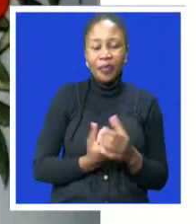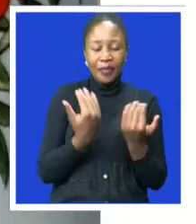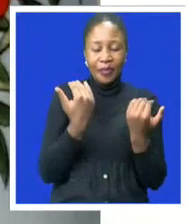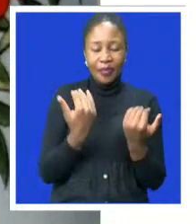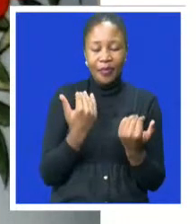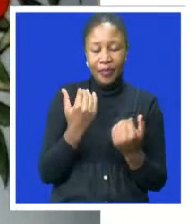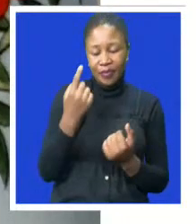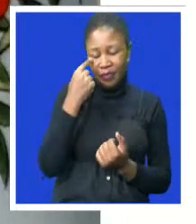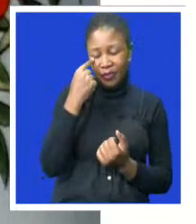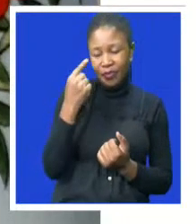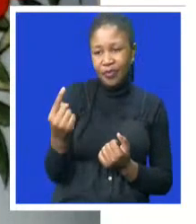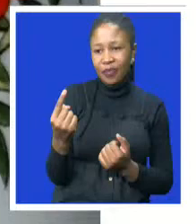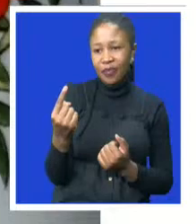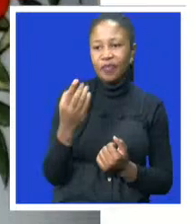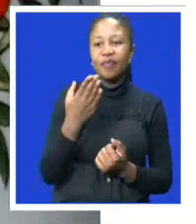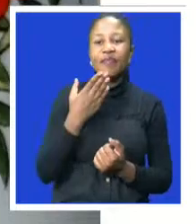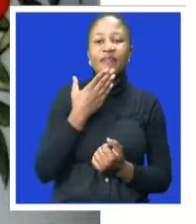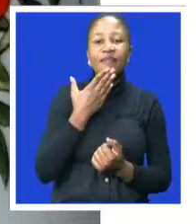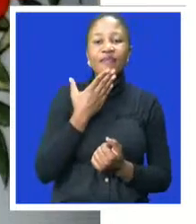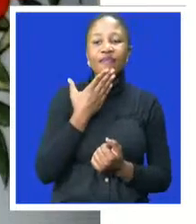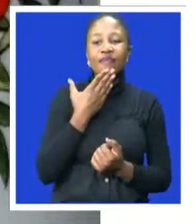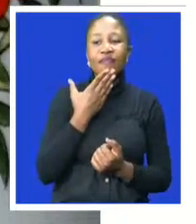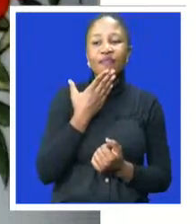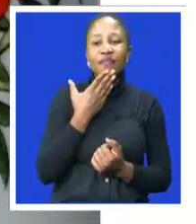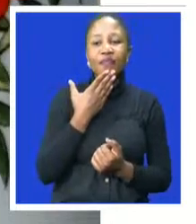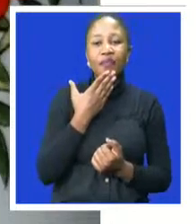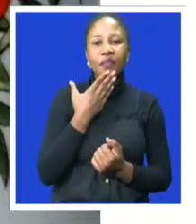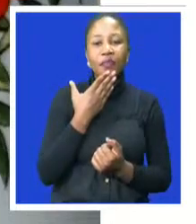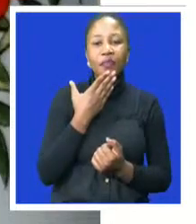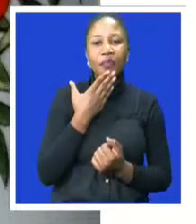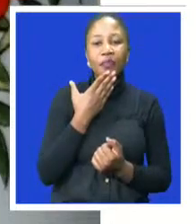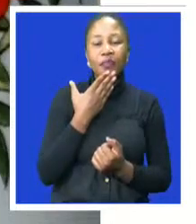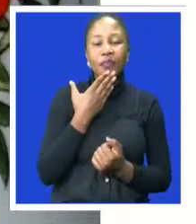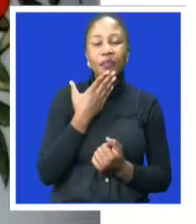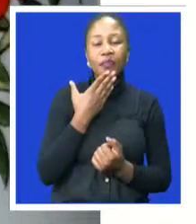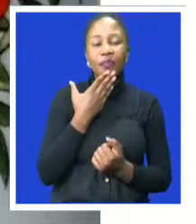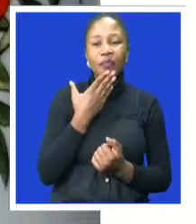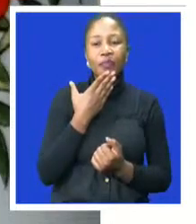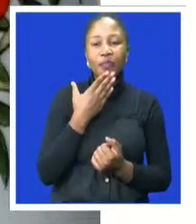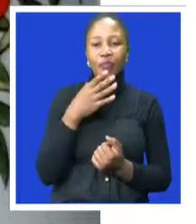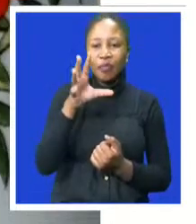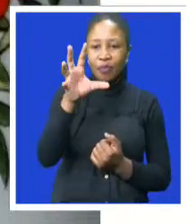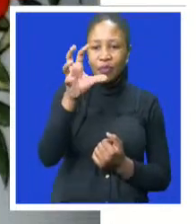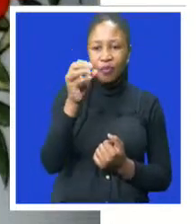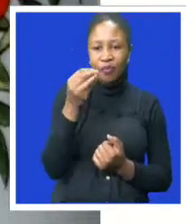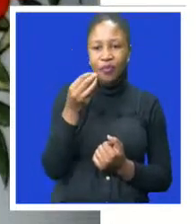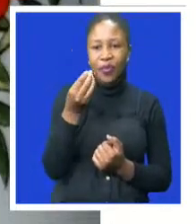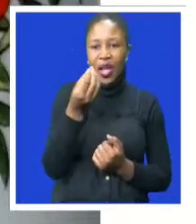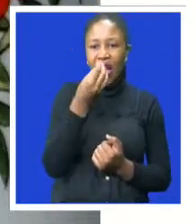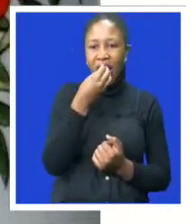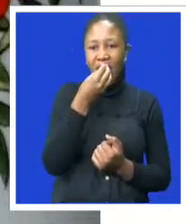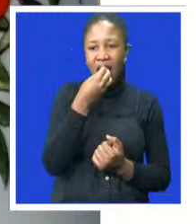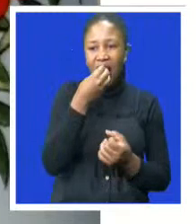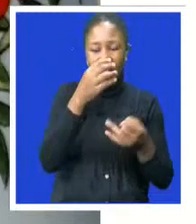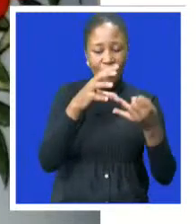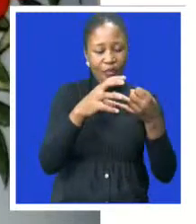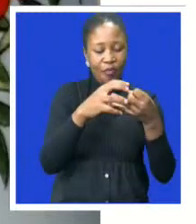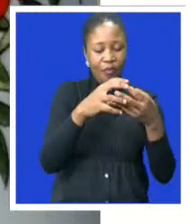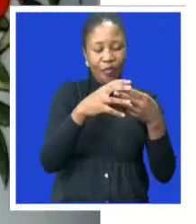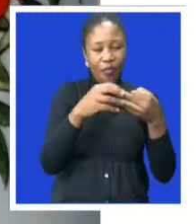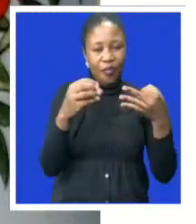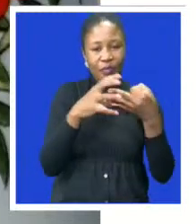doing? He's picking a fruit from that tree. Now, I'm sure, dear